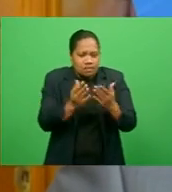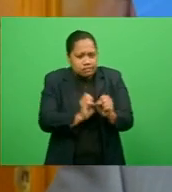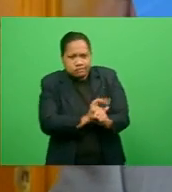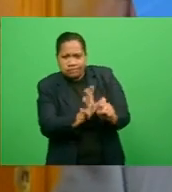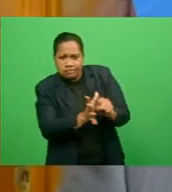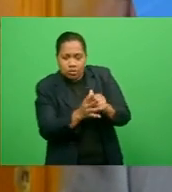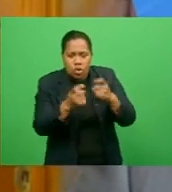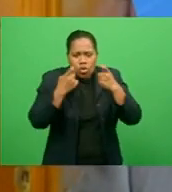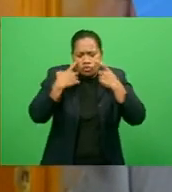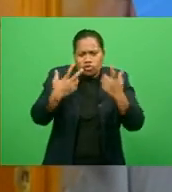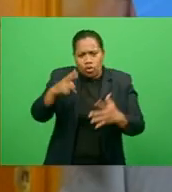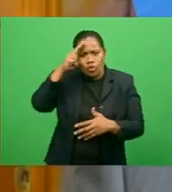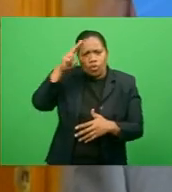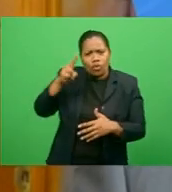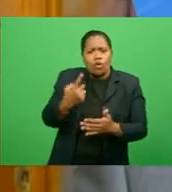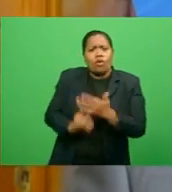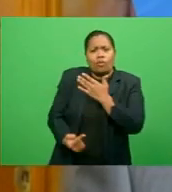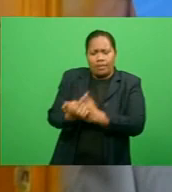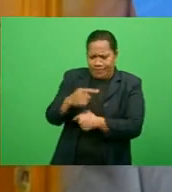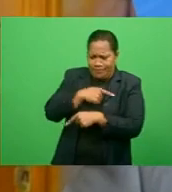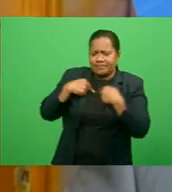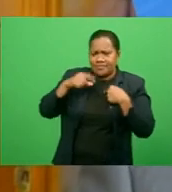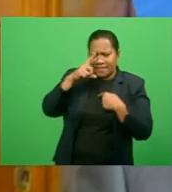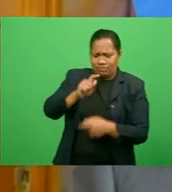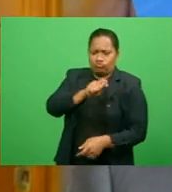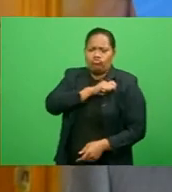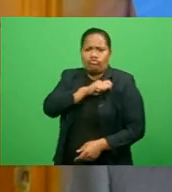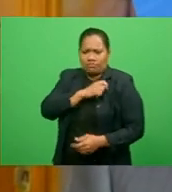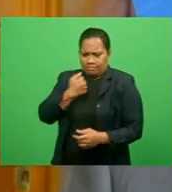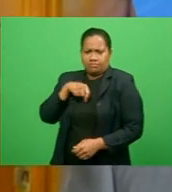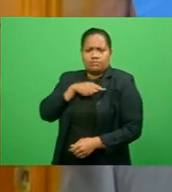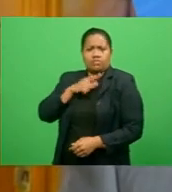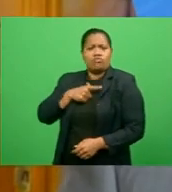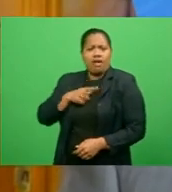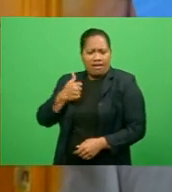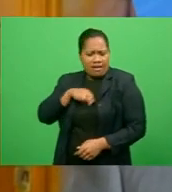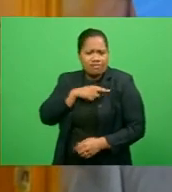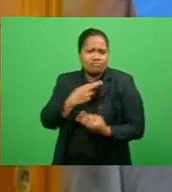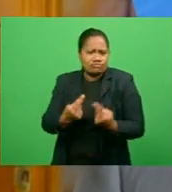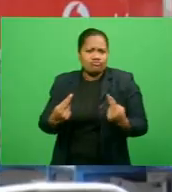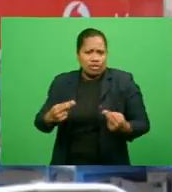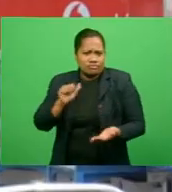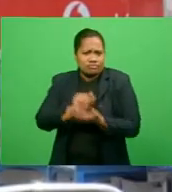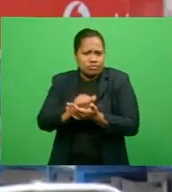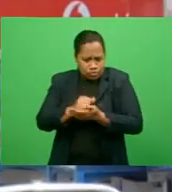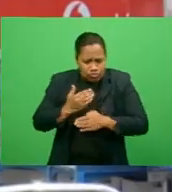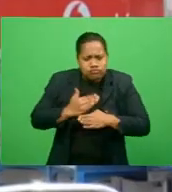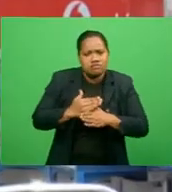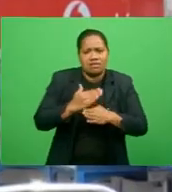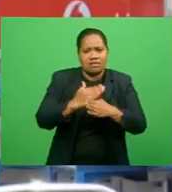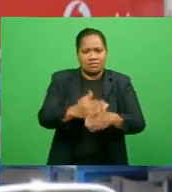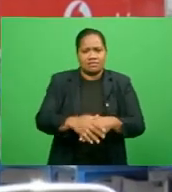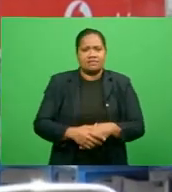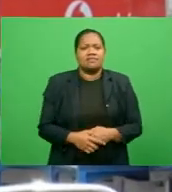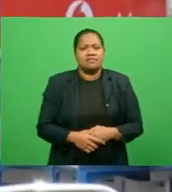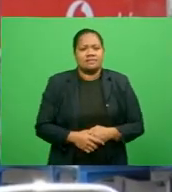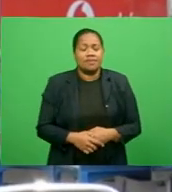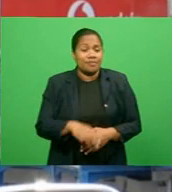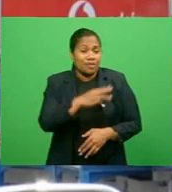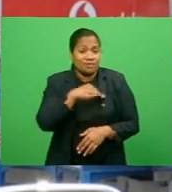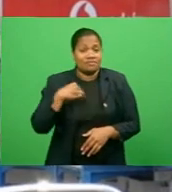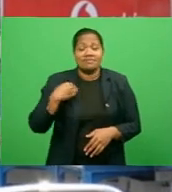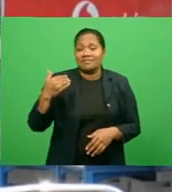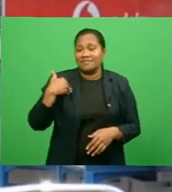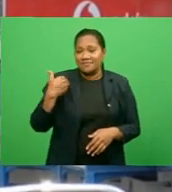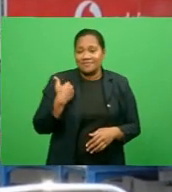nation that we can be trusted because we are resourced effectively to be able to do the work that we do. The Ministry of Health says they will continue